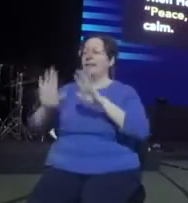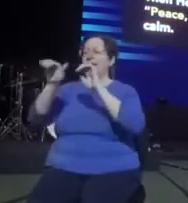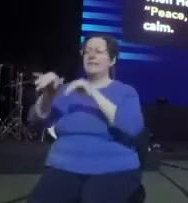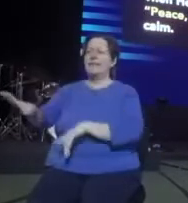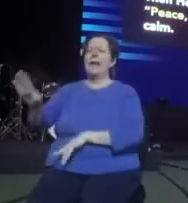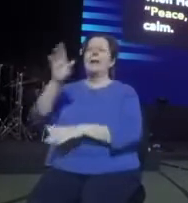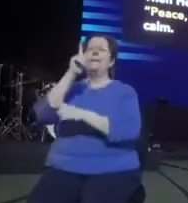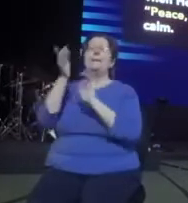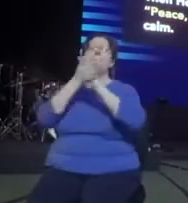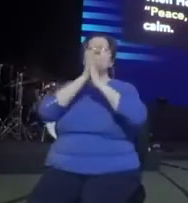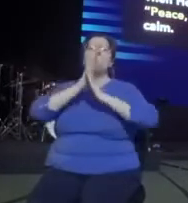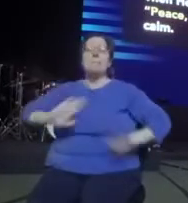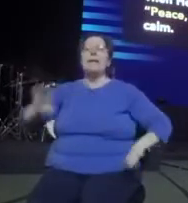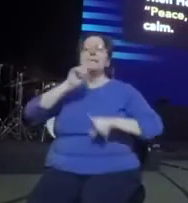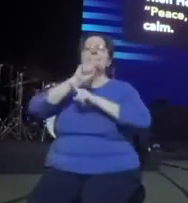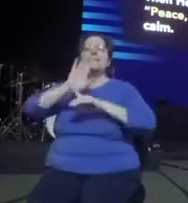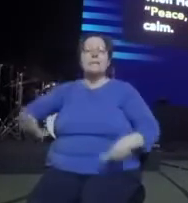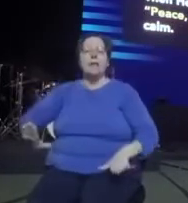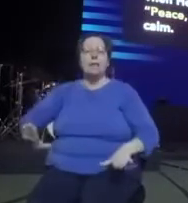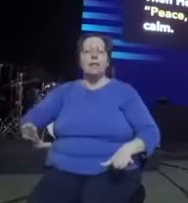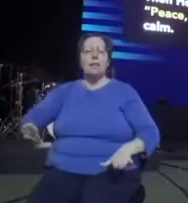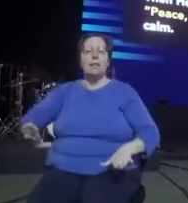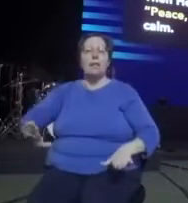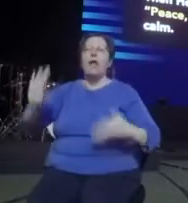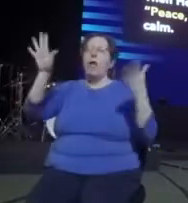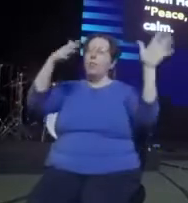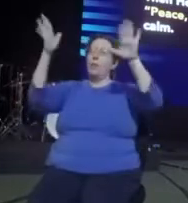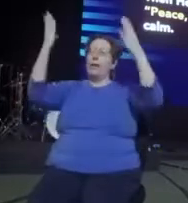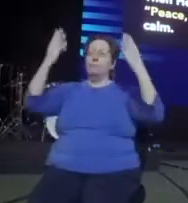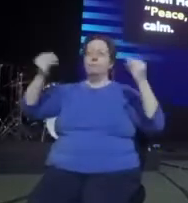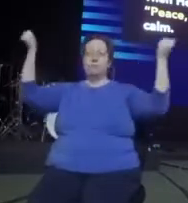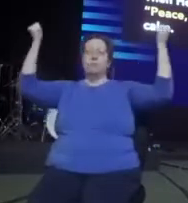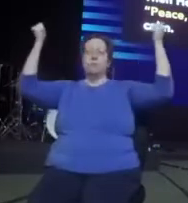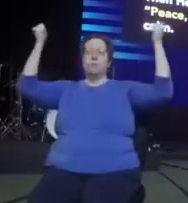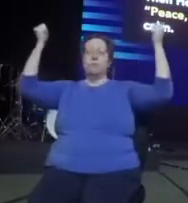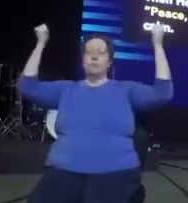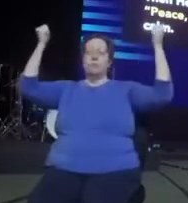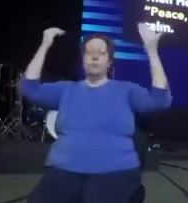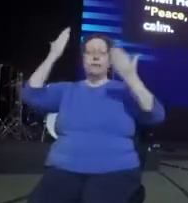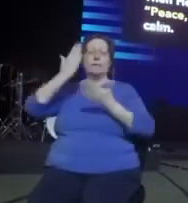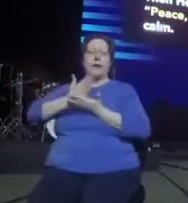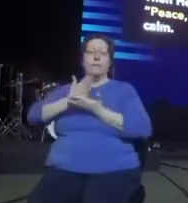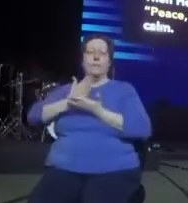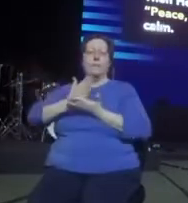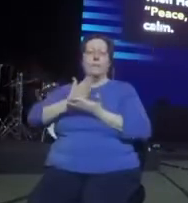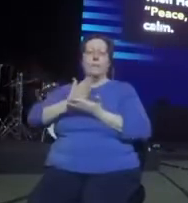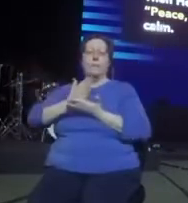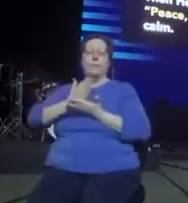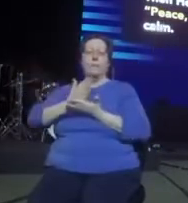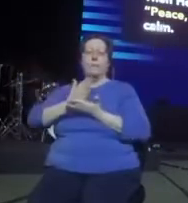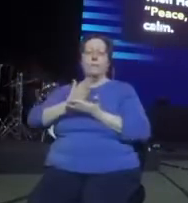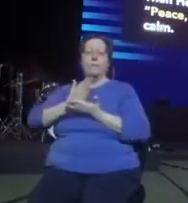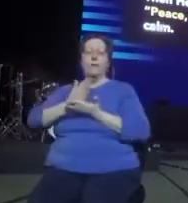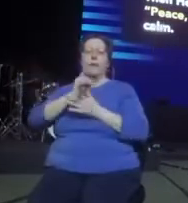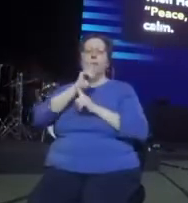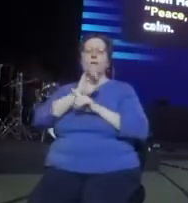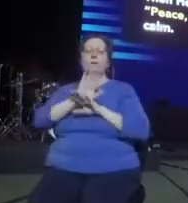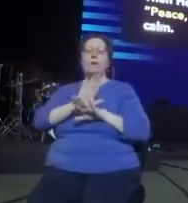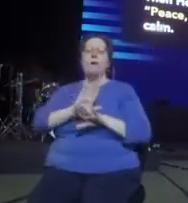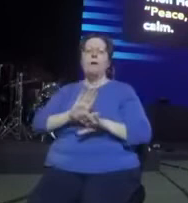be, peace be still. And the wind ceased, and there was a great